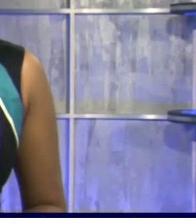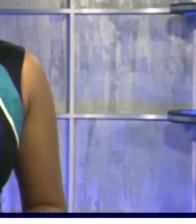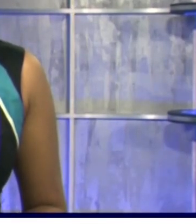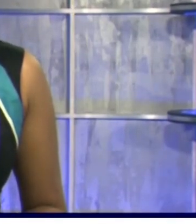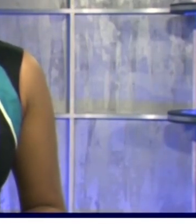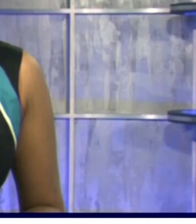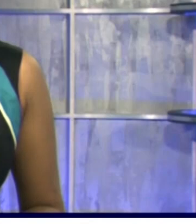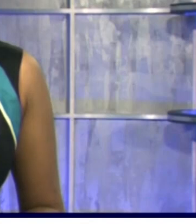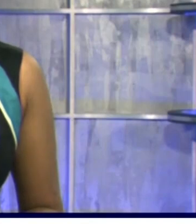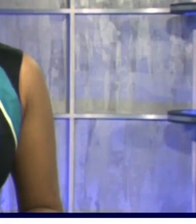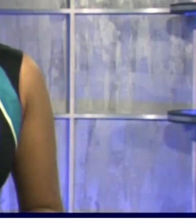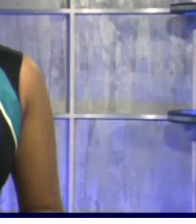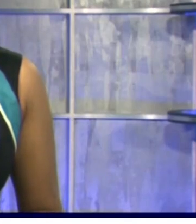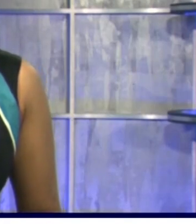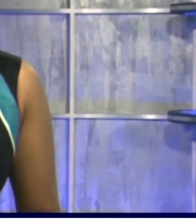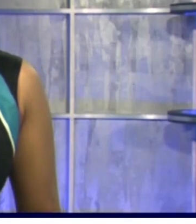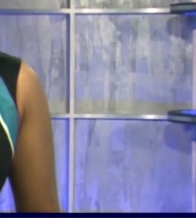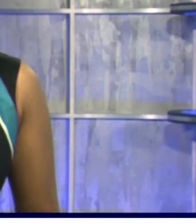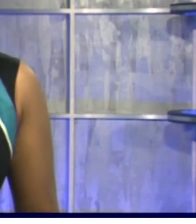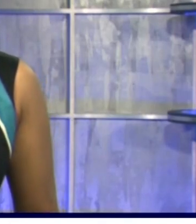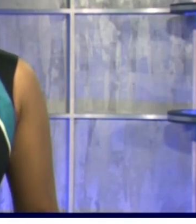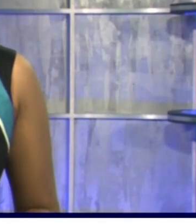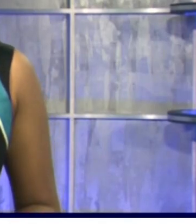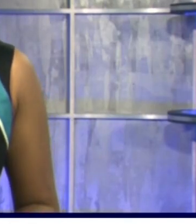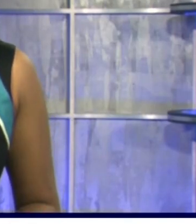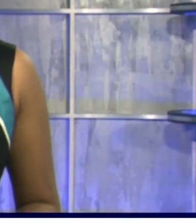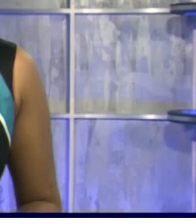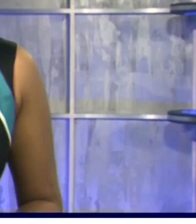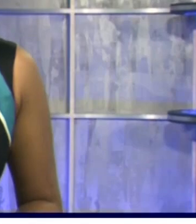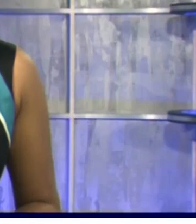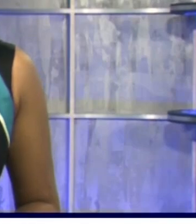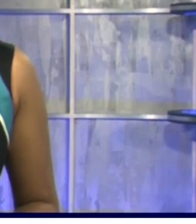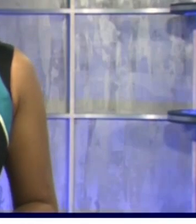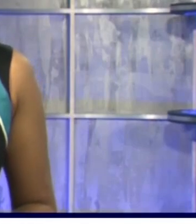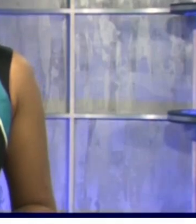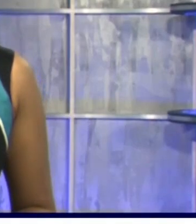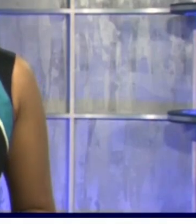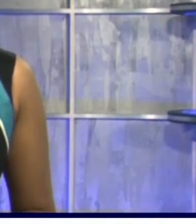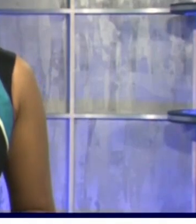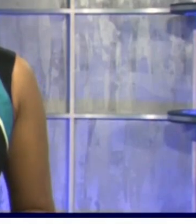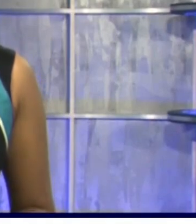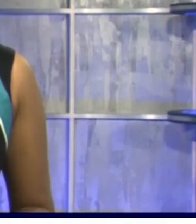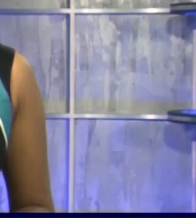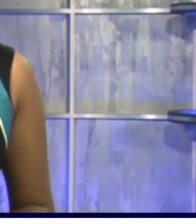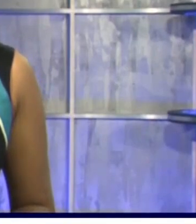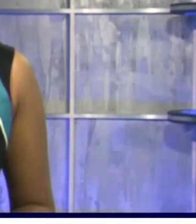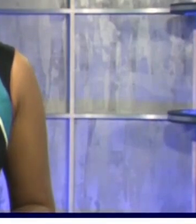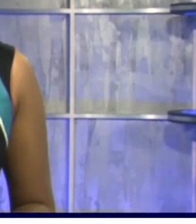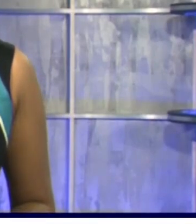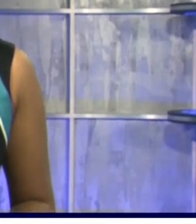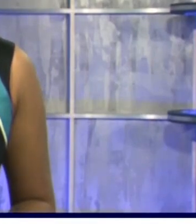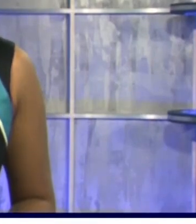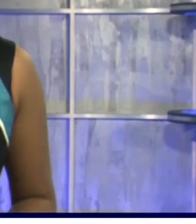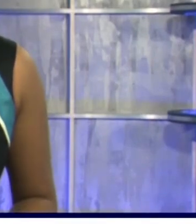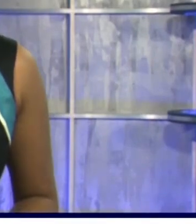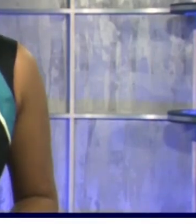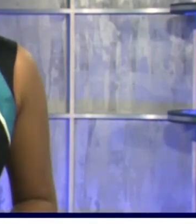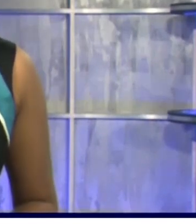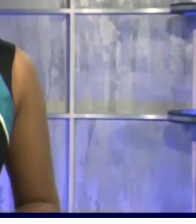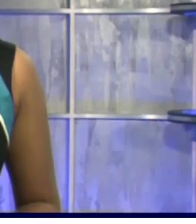Soka heads to the beach, and that's just one of the changes. An itchy problem plaguing the cotton picking